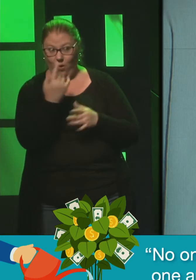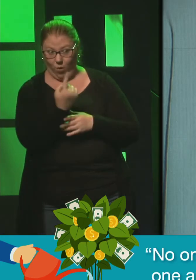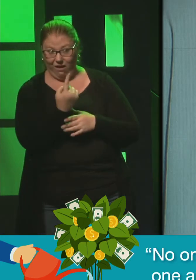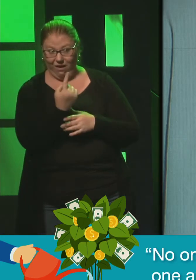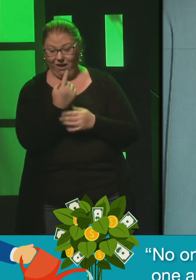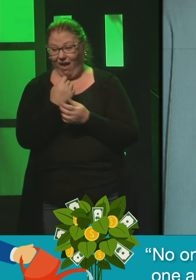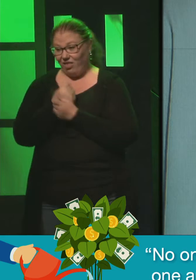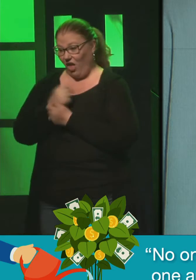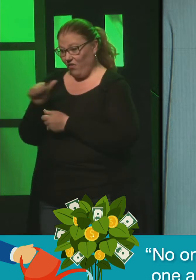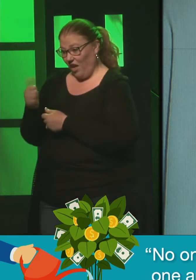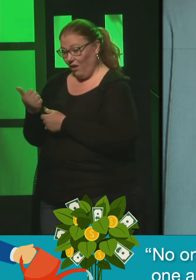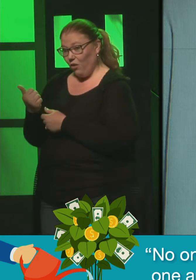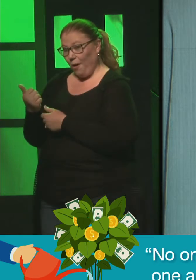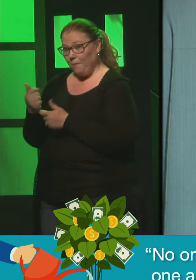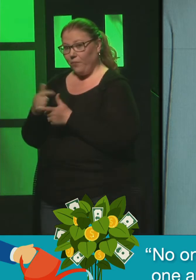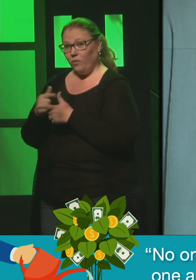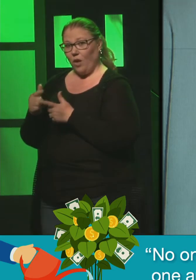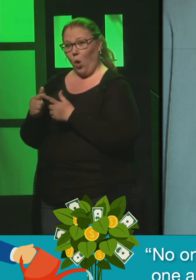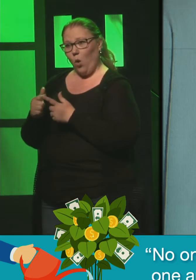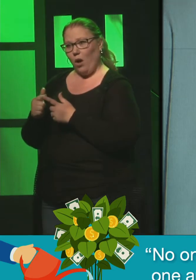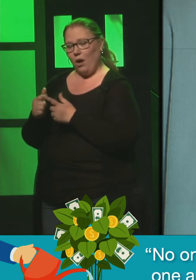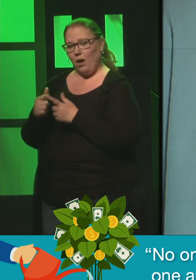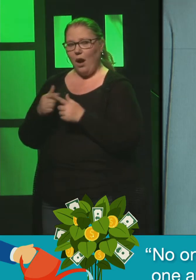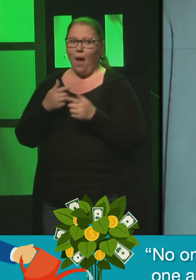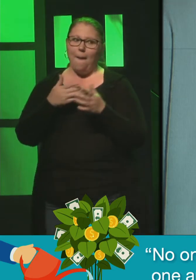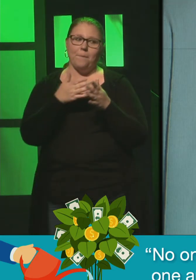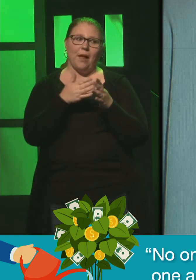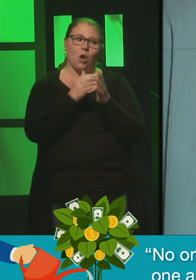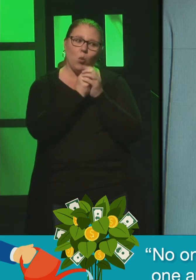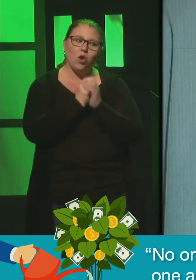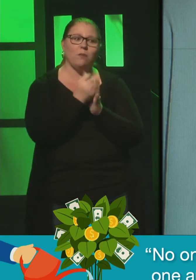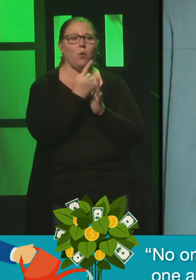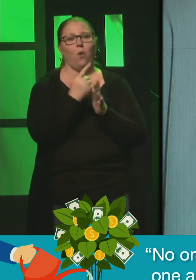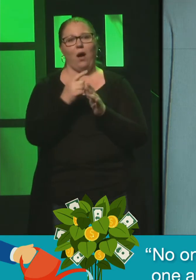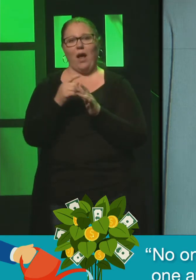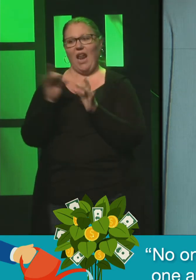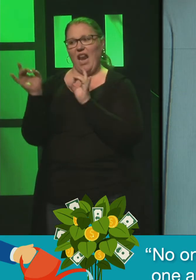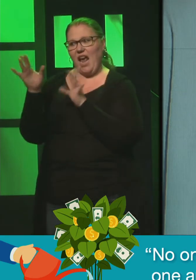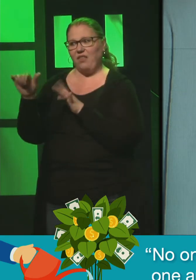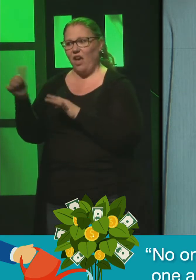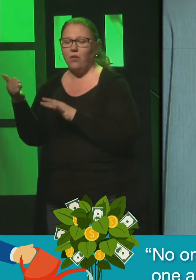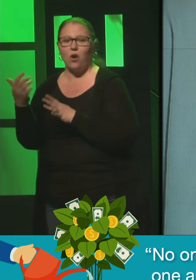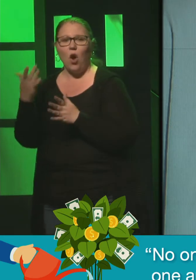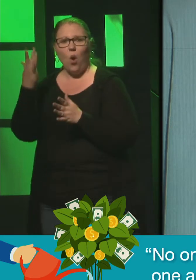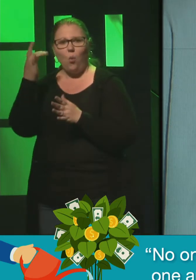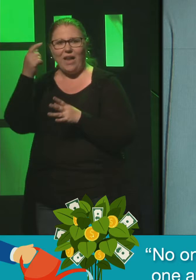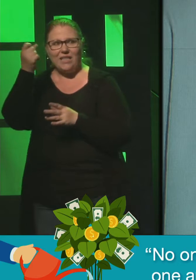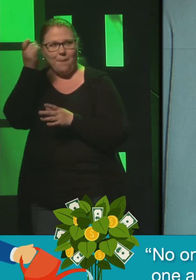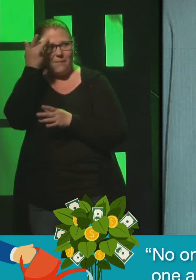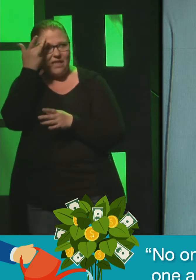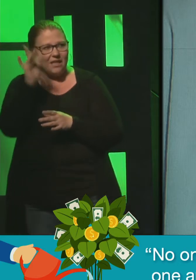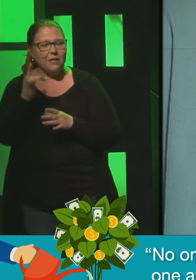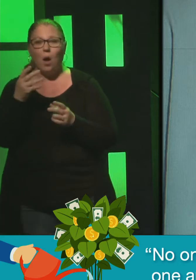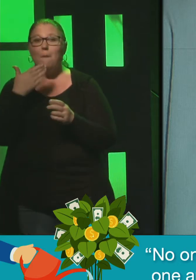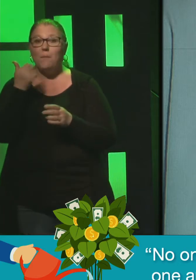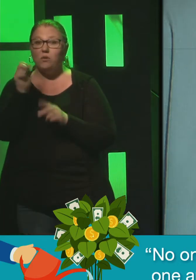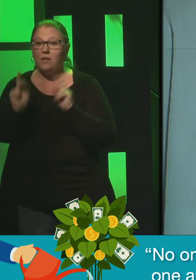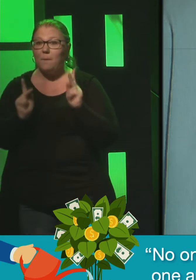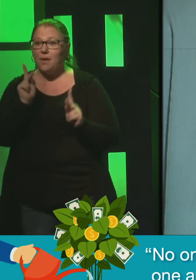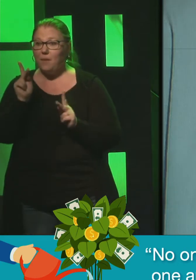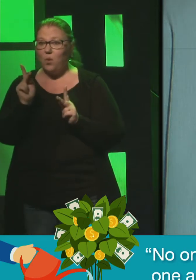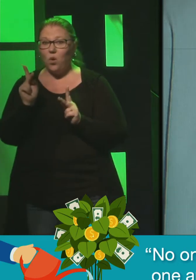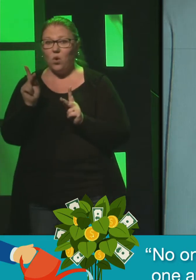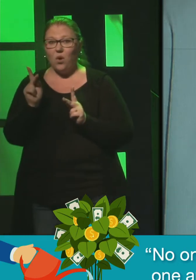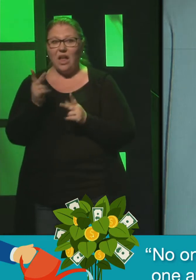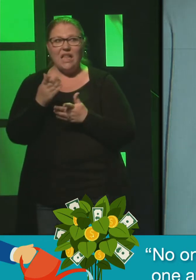one and love the other, or be devoted to one and despise the other. Now, why does this make sense? Because most of these people were in